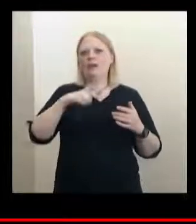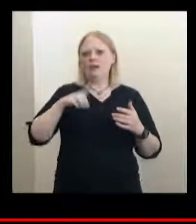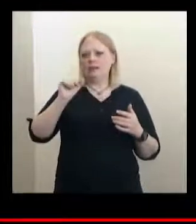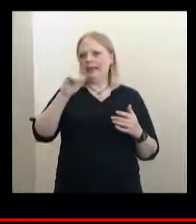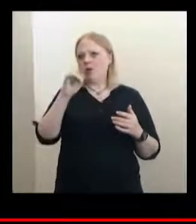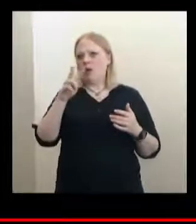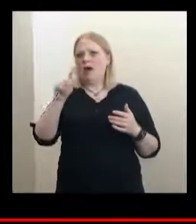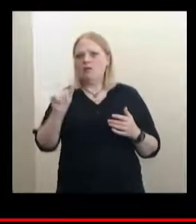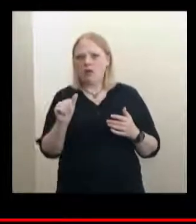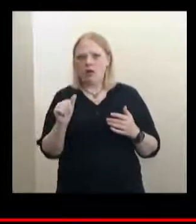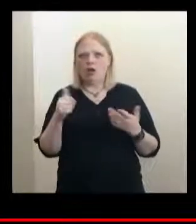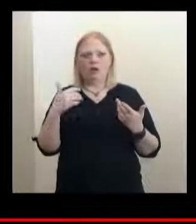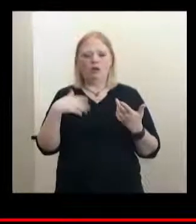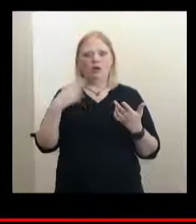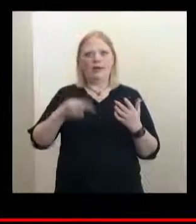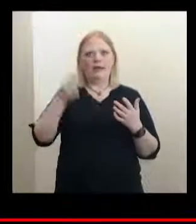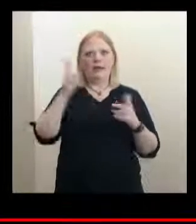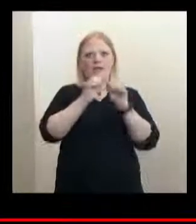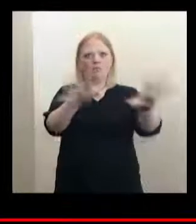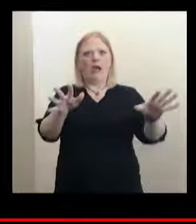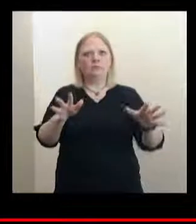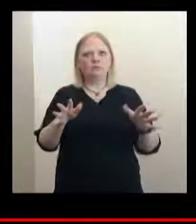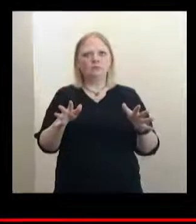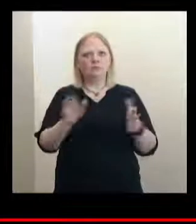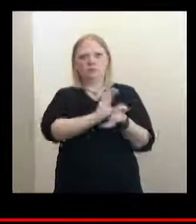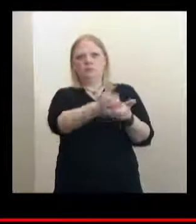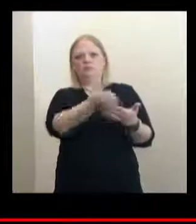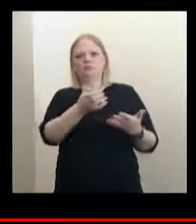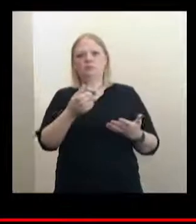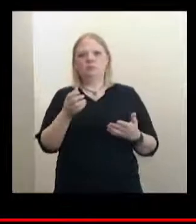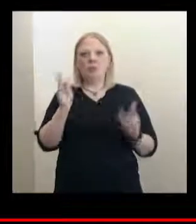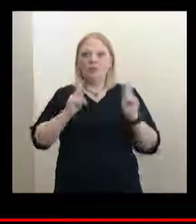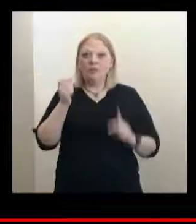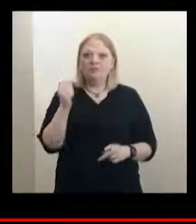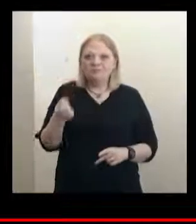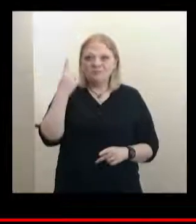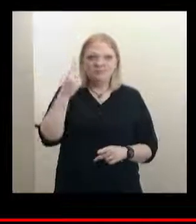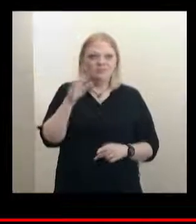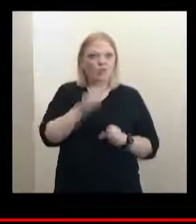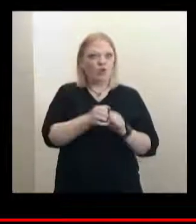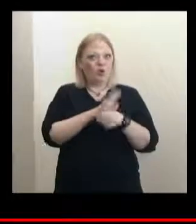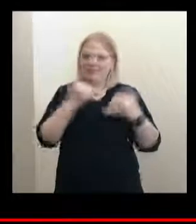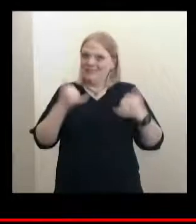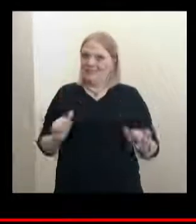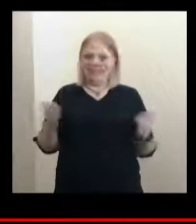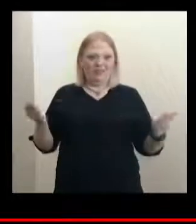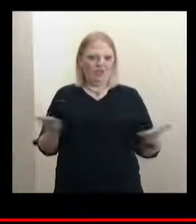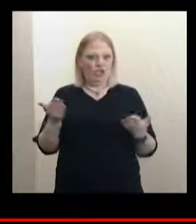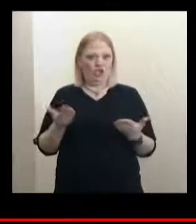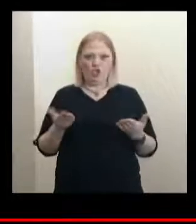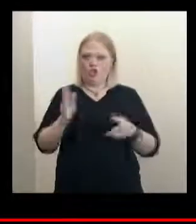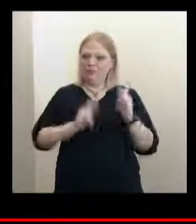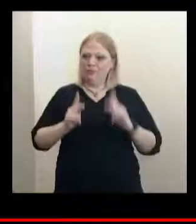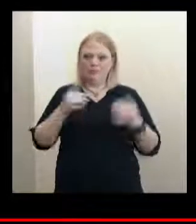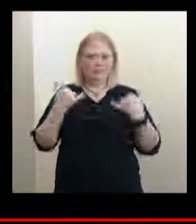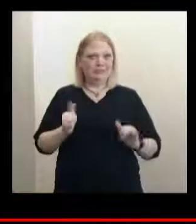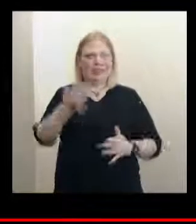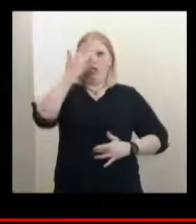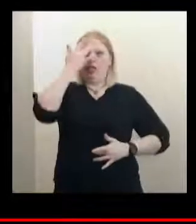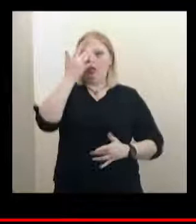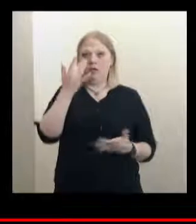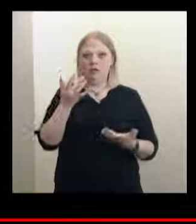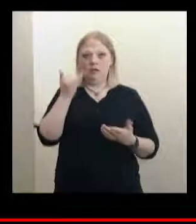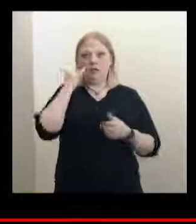high transmission rates. So we want the public to understand that COVID-19 is still in our community. There are still people getting sick. If you go